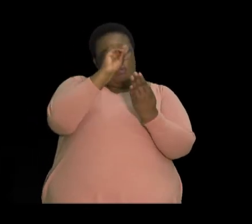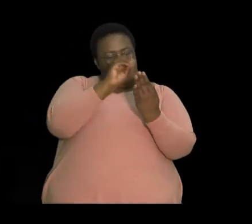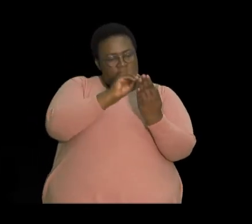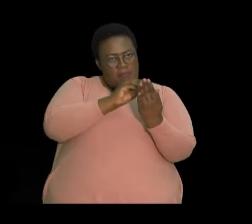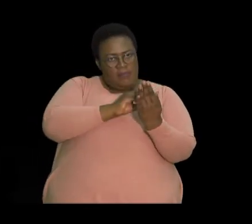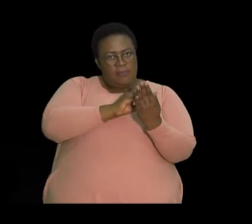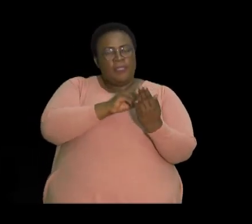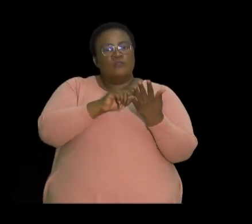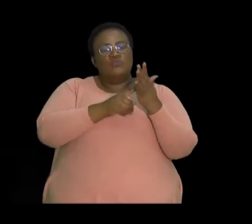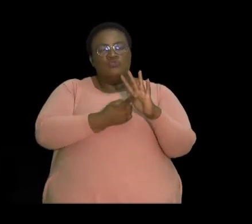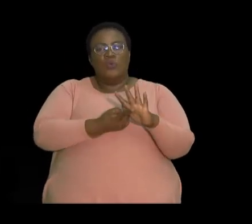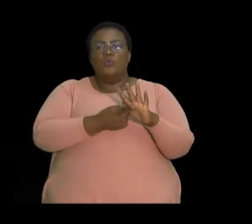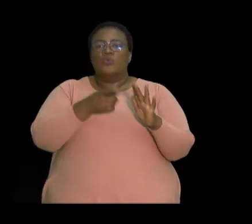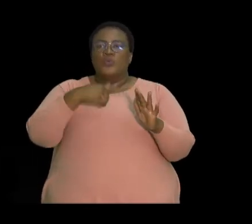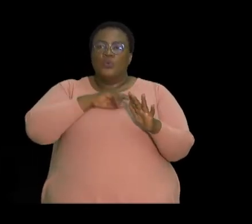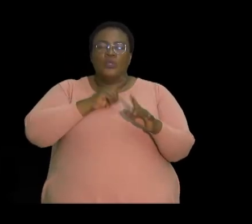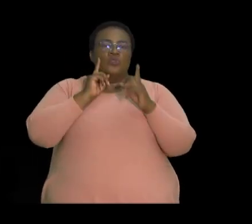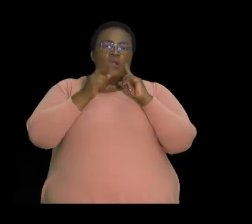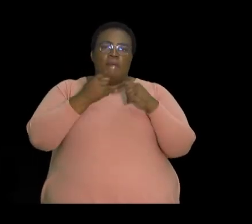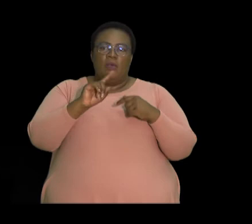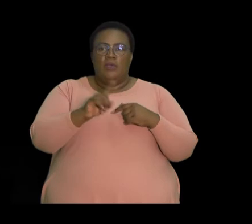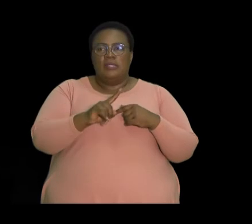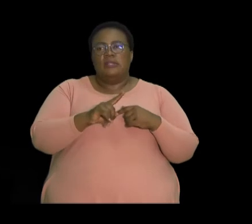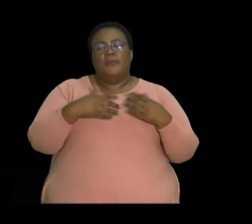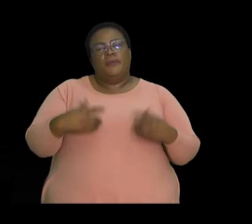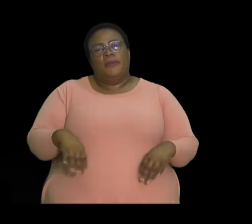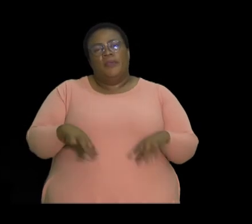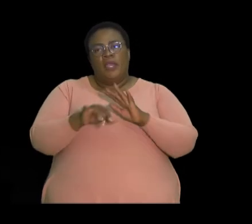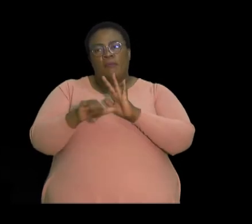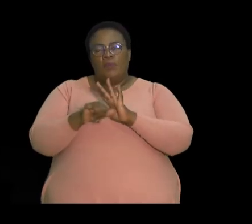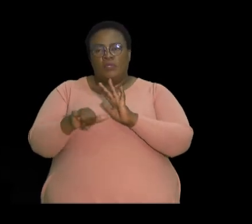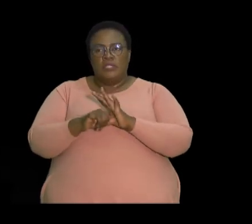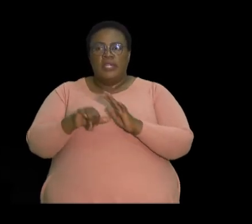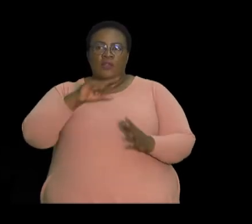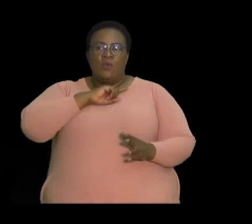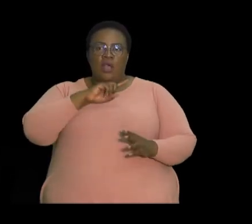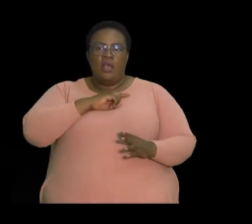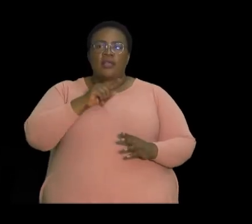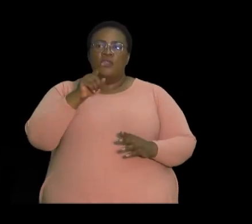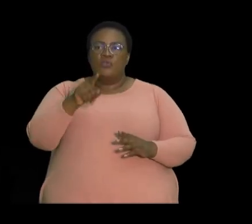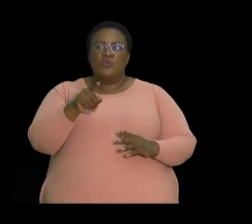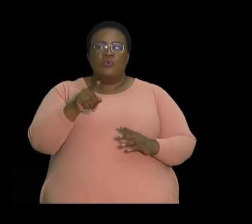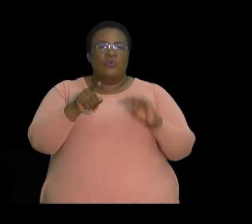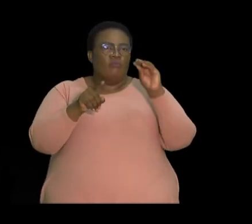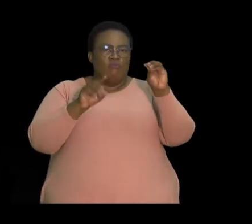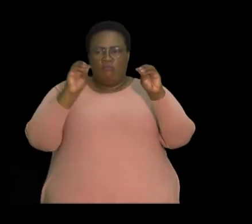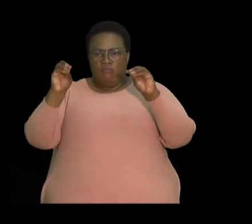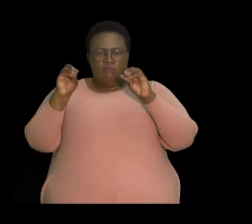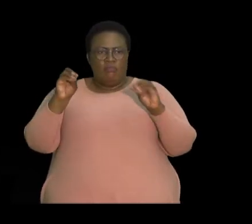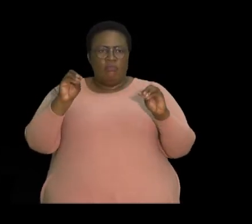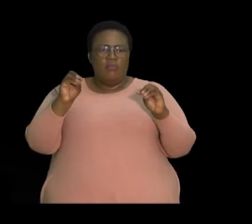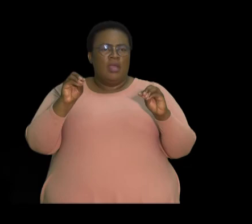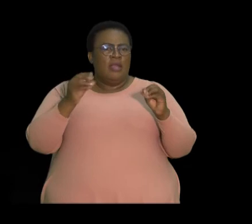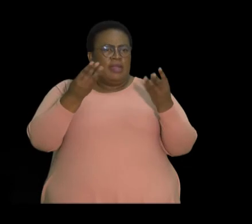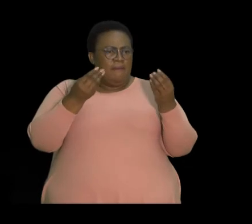to show you what is it that we are talking about. Guys, it is really important because you're going to misplace